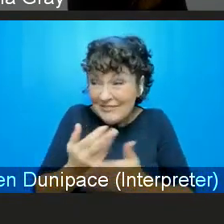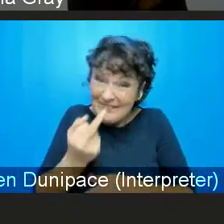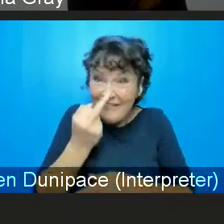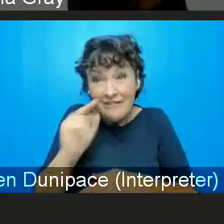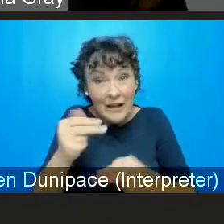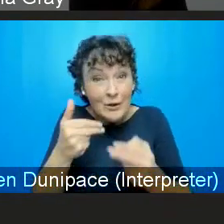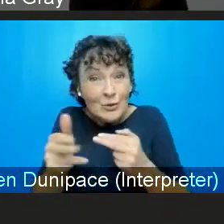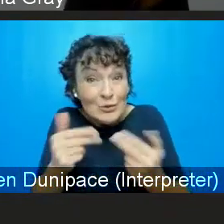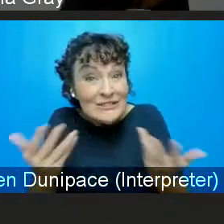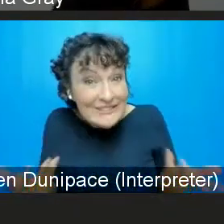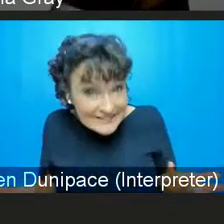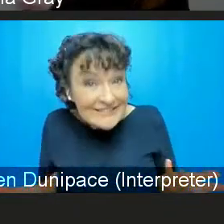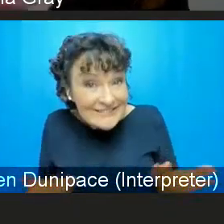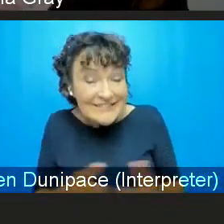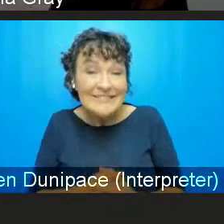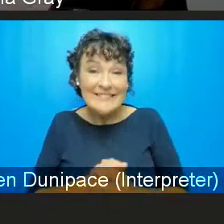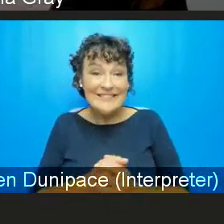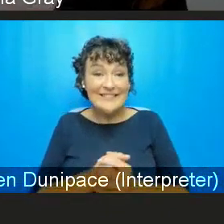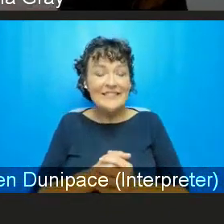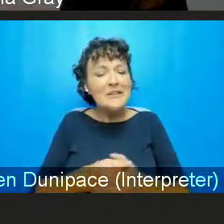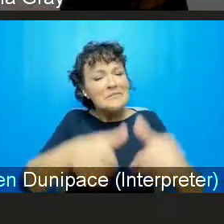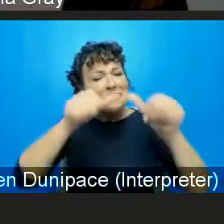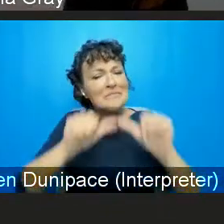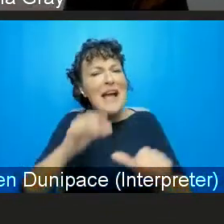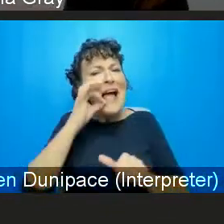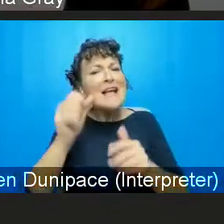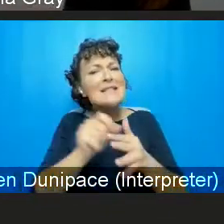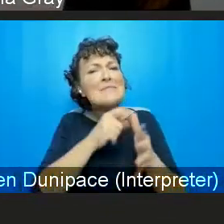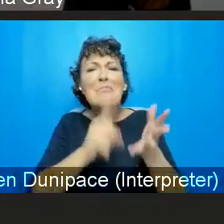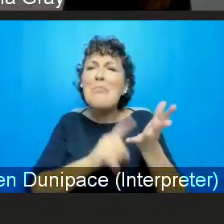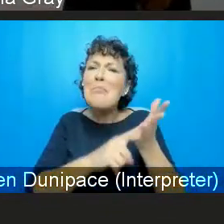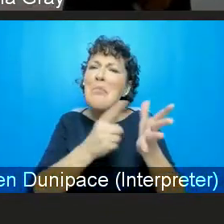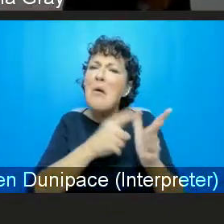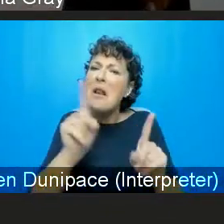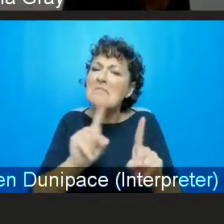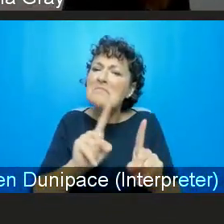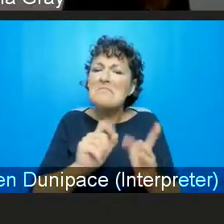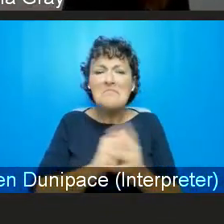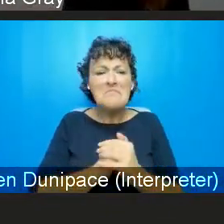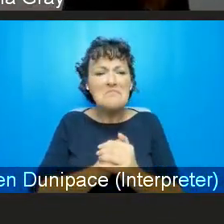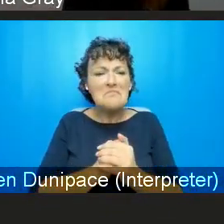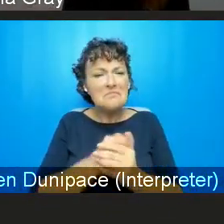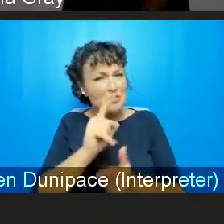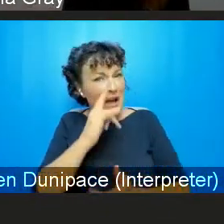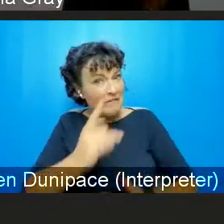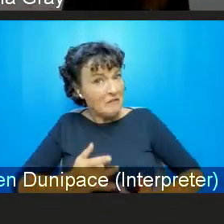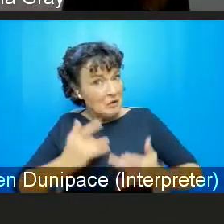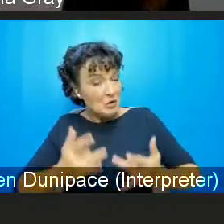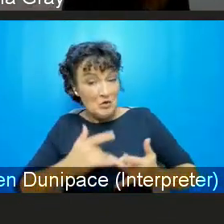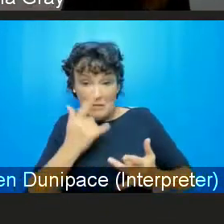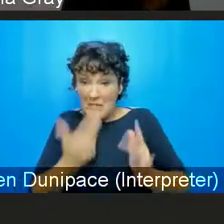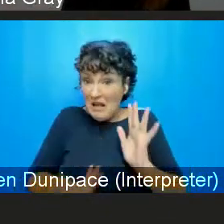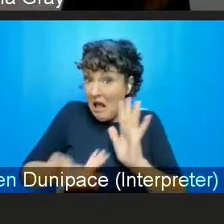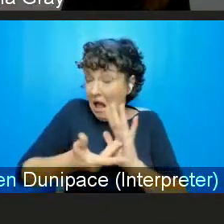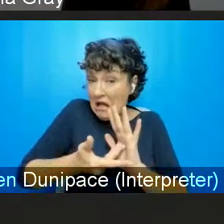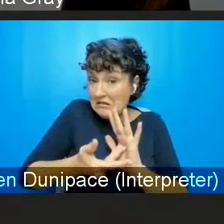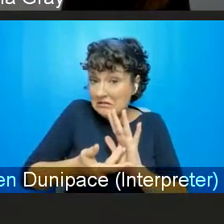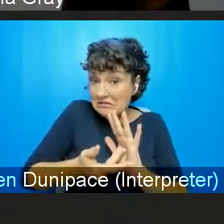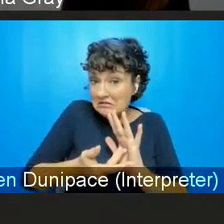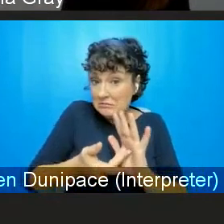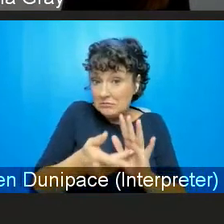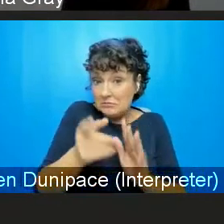Paula, can I come to you next on this, if you have any reflections on the original question, but also if there's